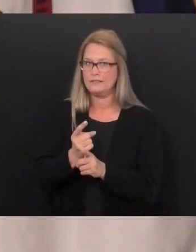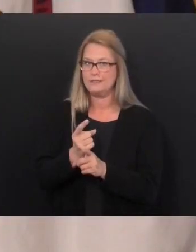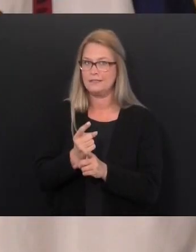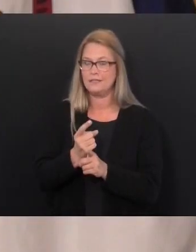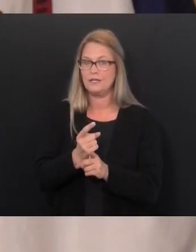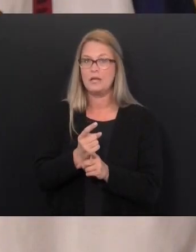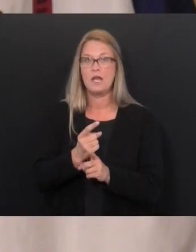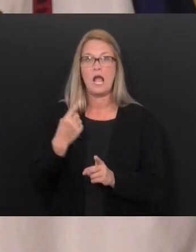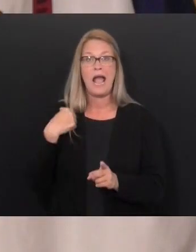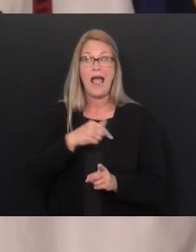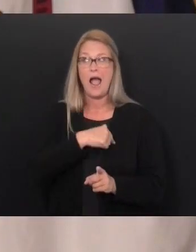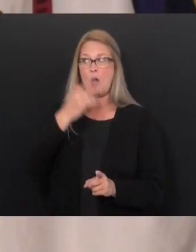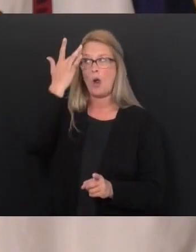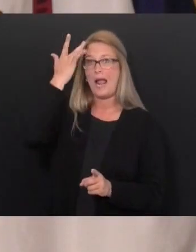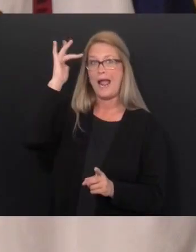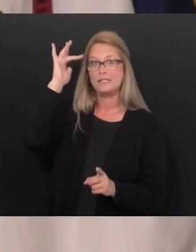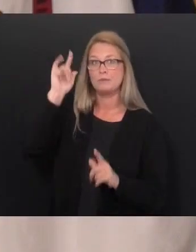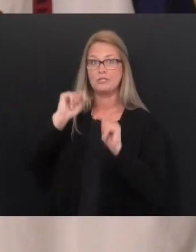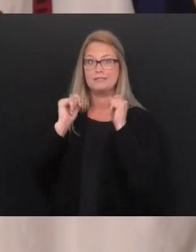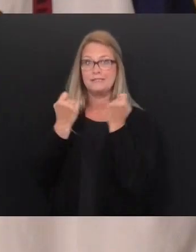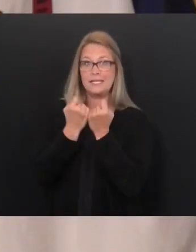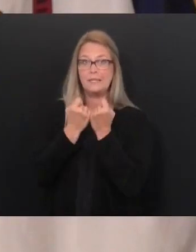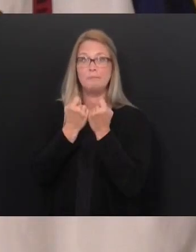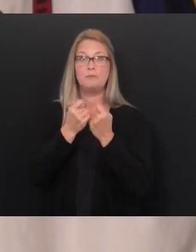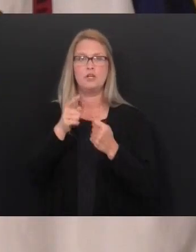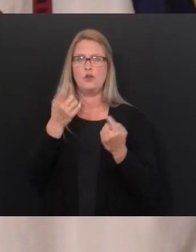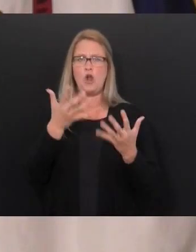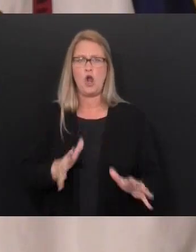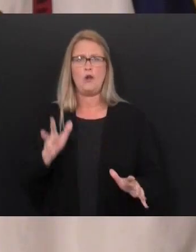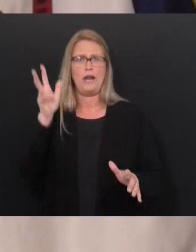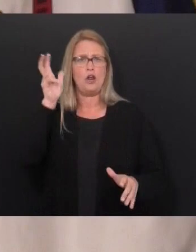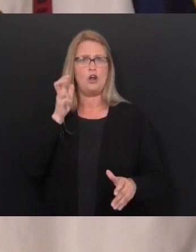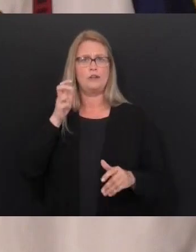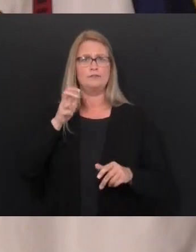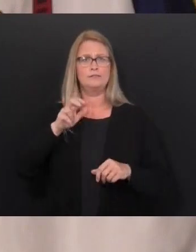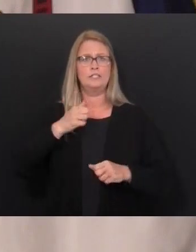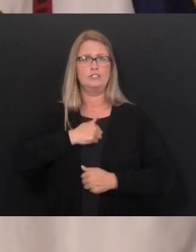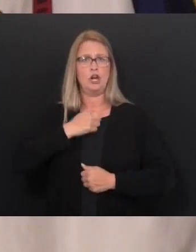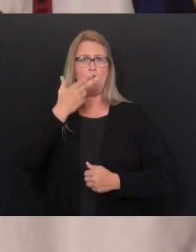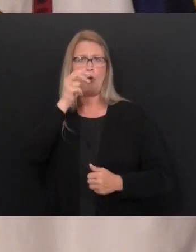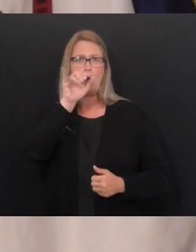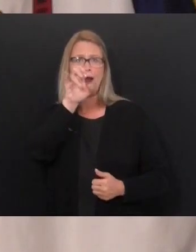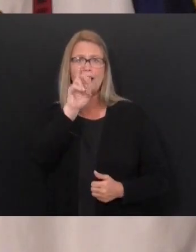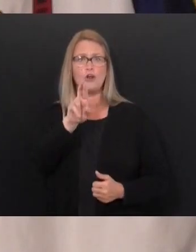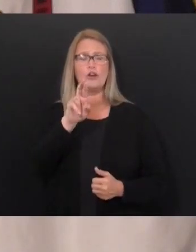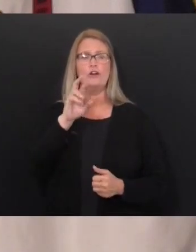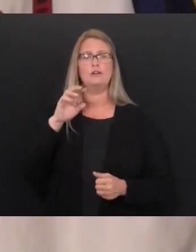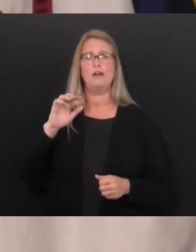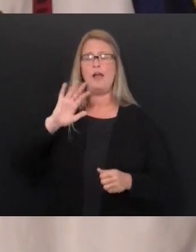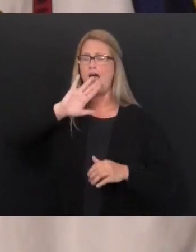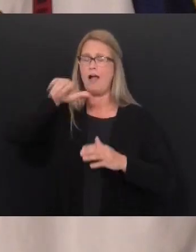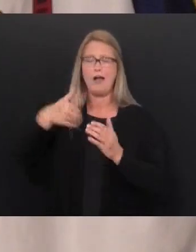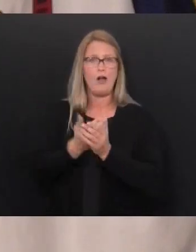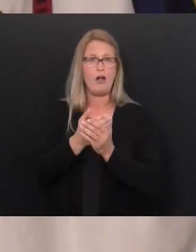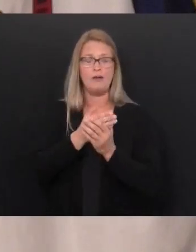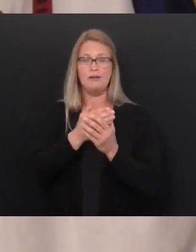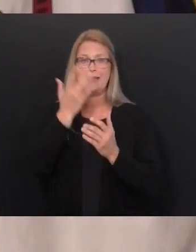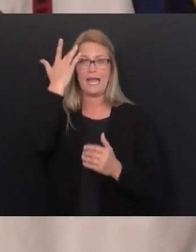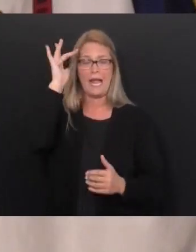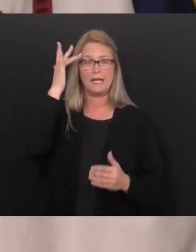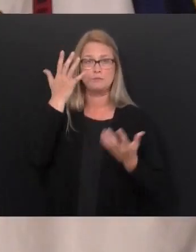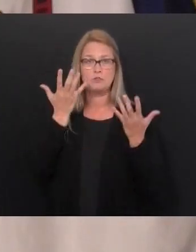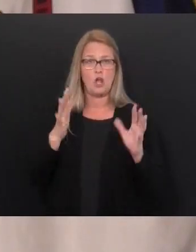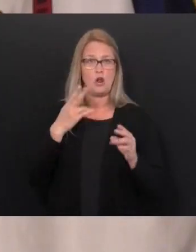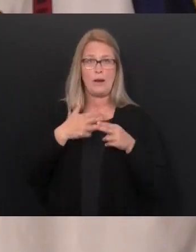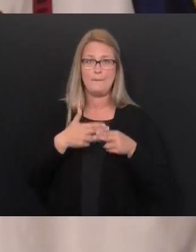our experts, and you heard what the general said, and Secretary Crouch, and what all of our experts and